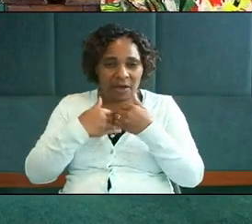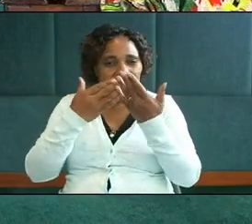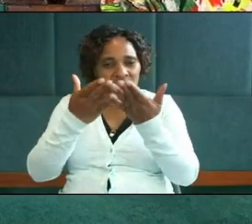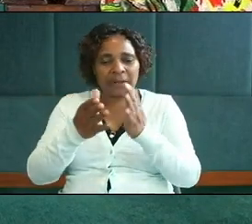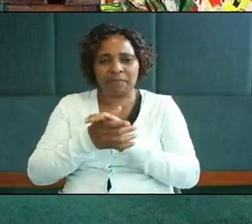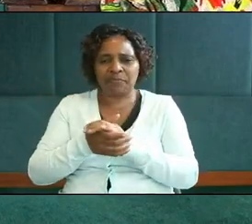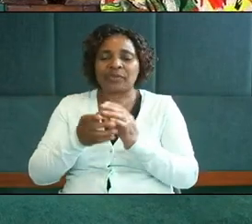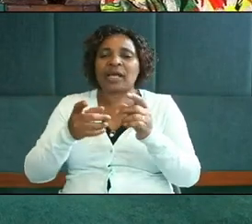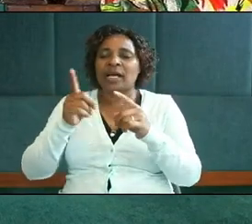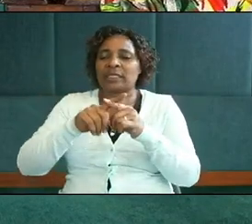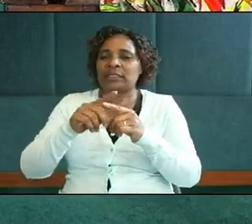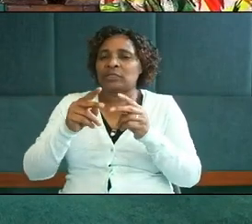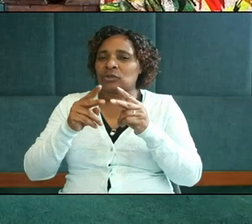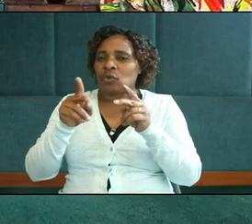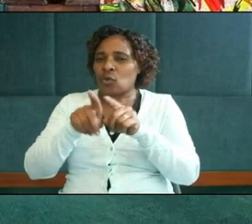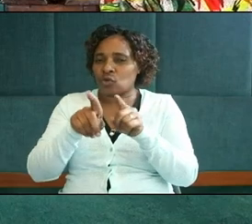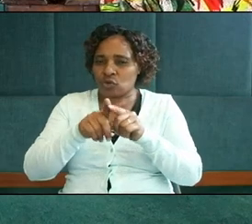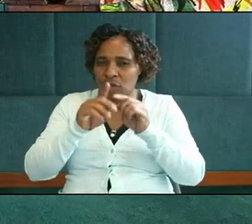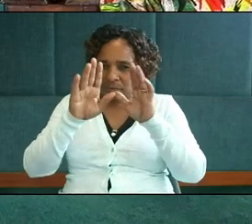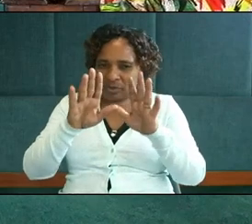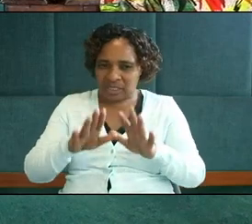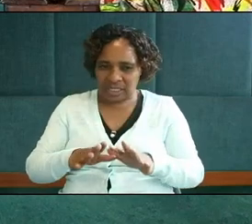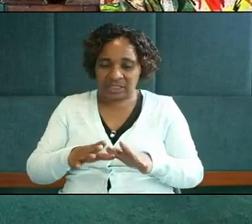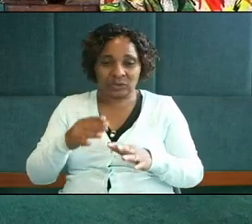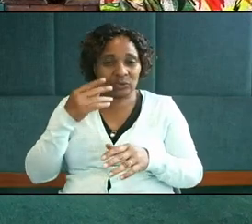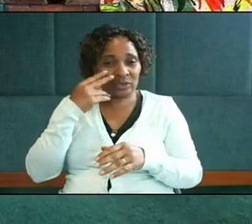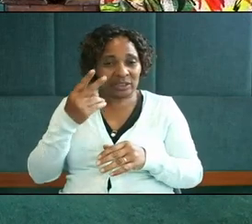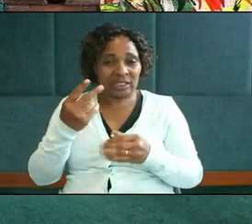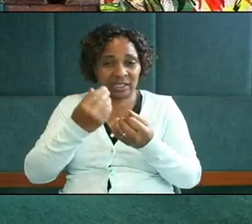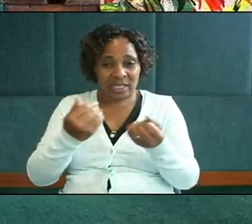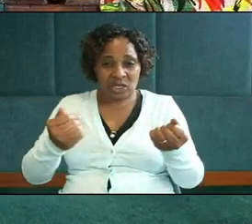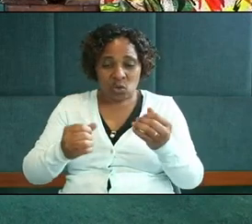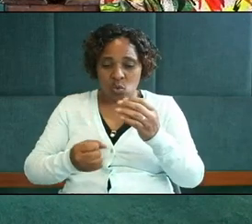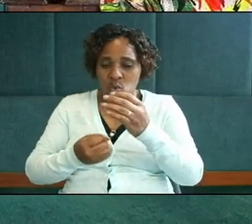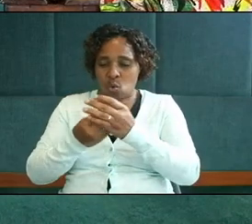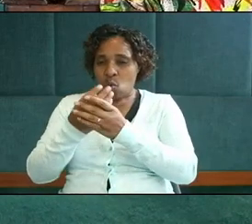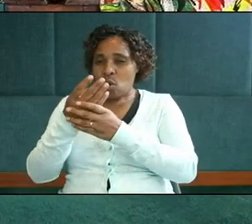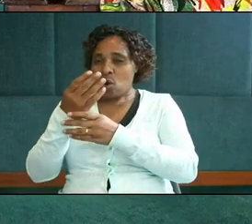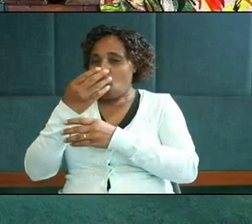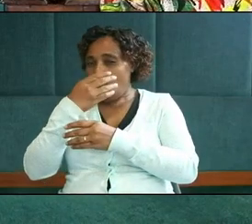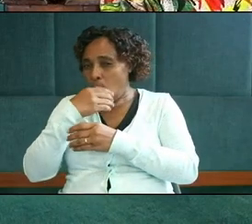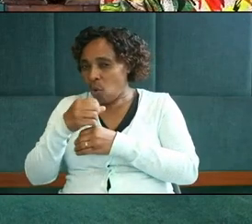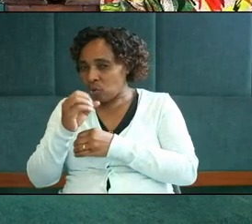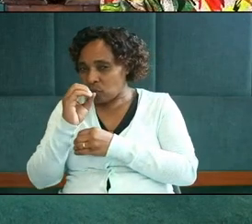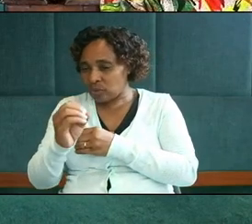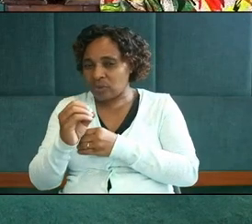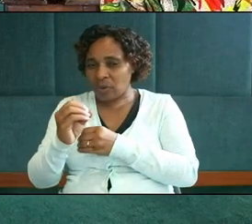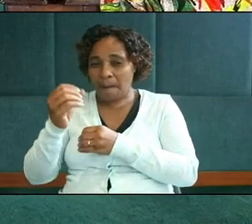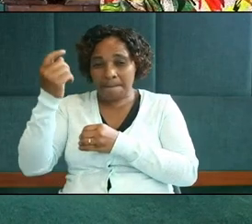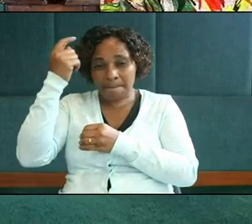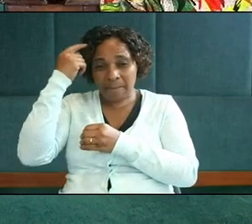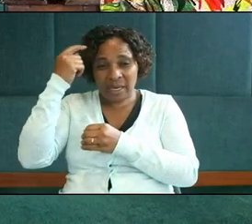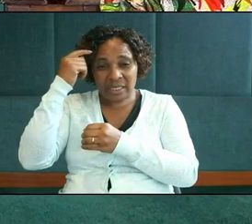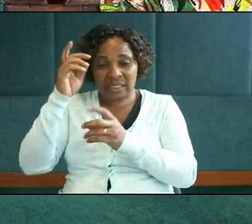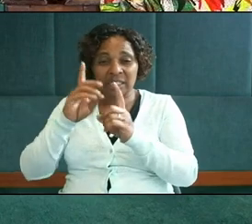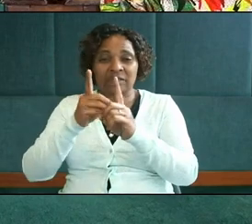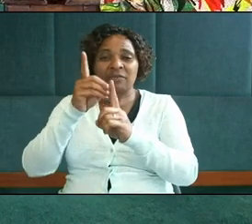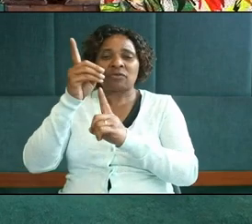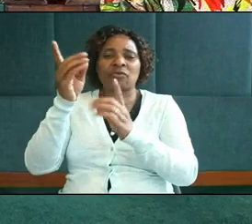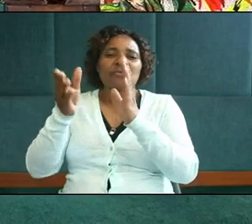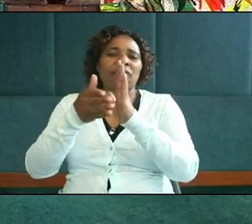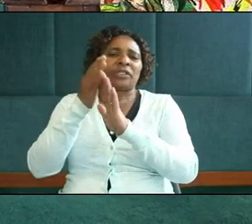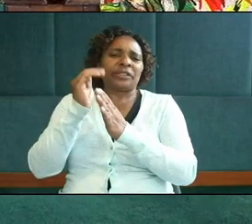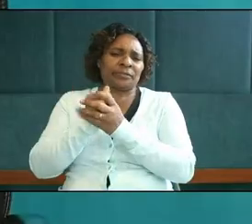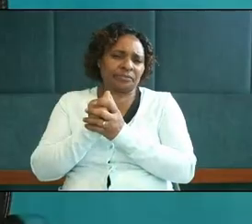add that it's also important to note that as a child is growing from age zero, their brain is developing so quickly. So